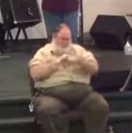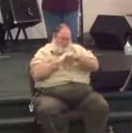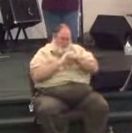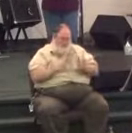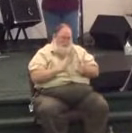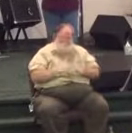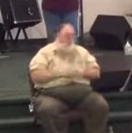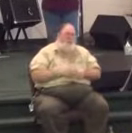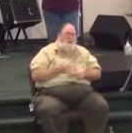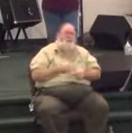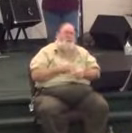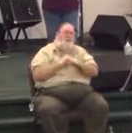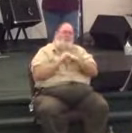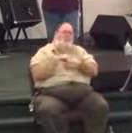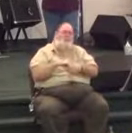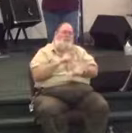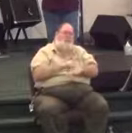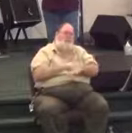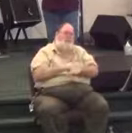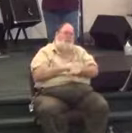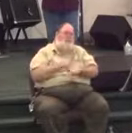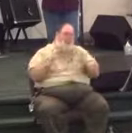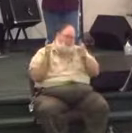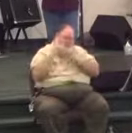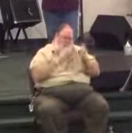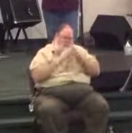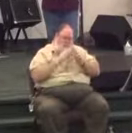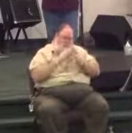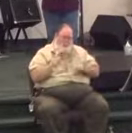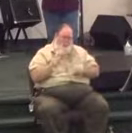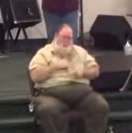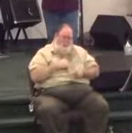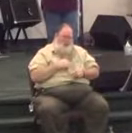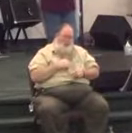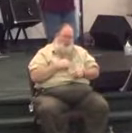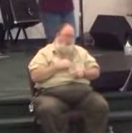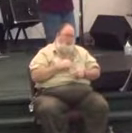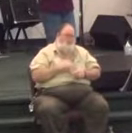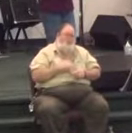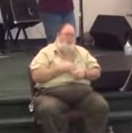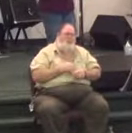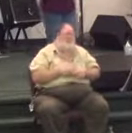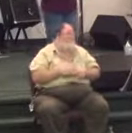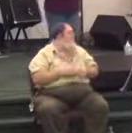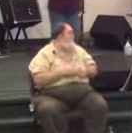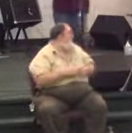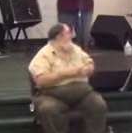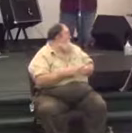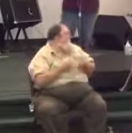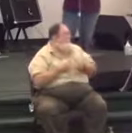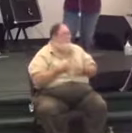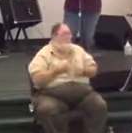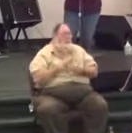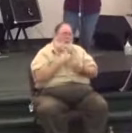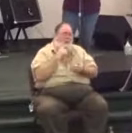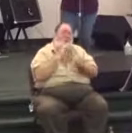refuge in times of trouble. O my strength, I sing praise to you. You, O